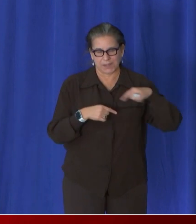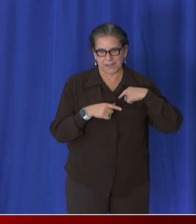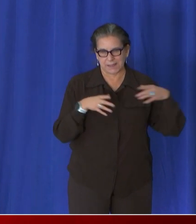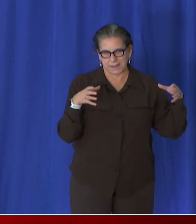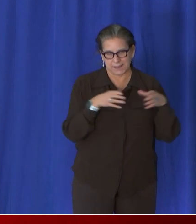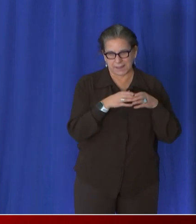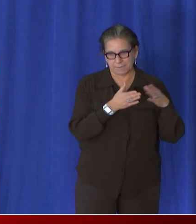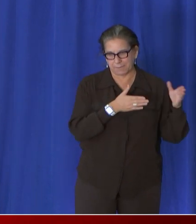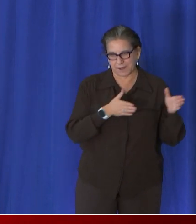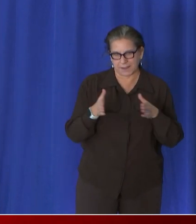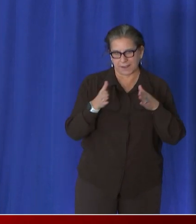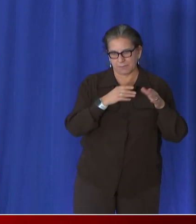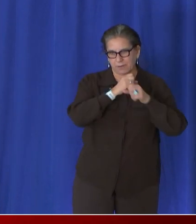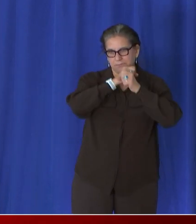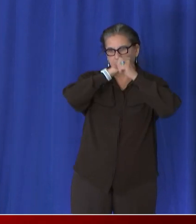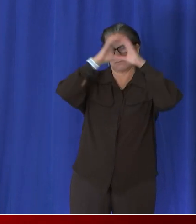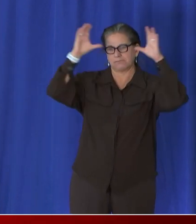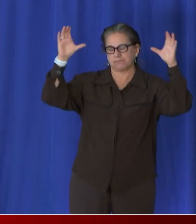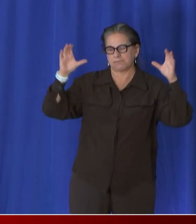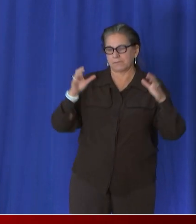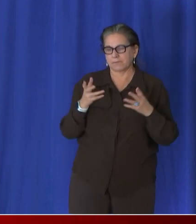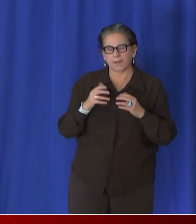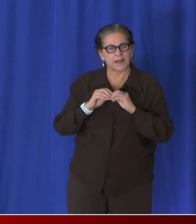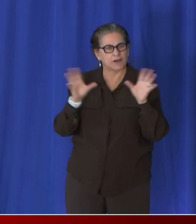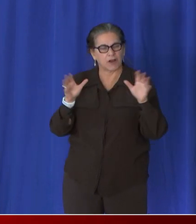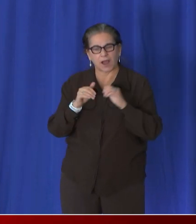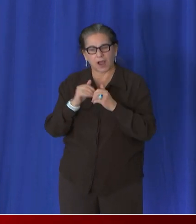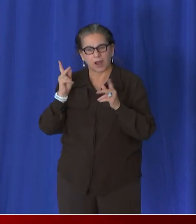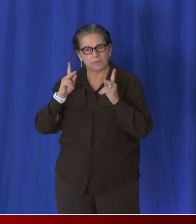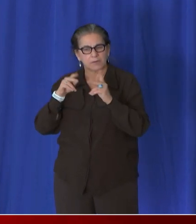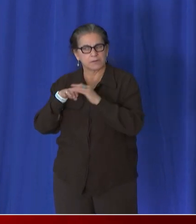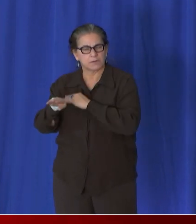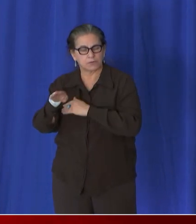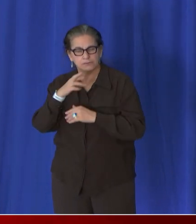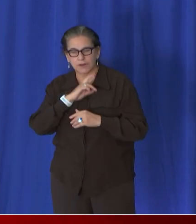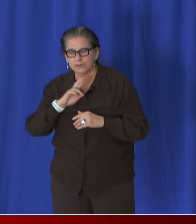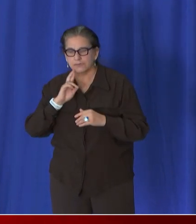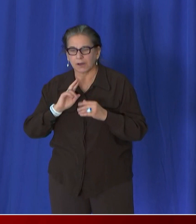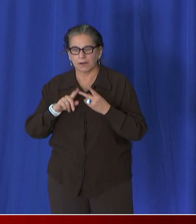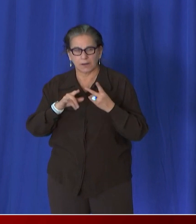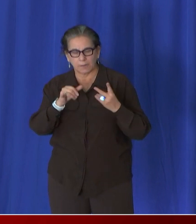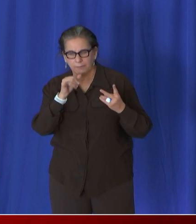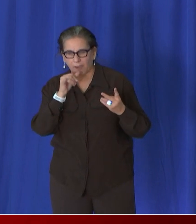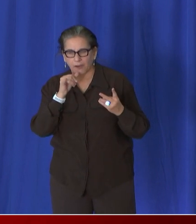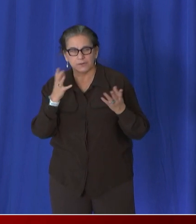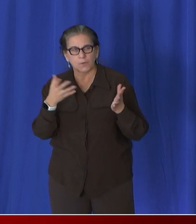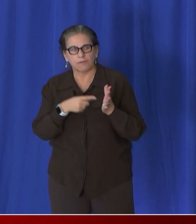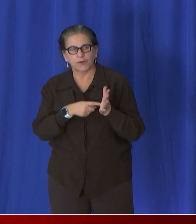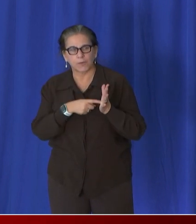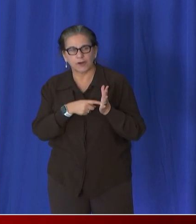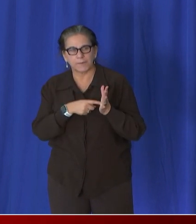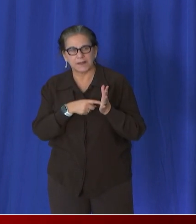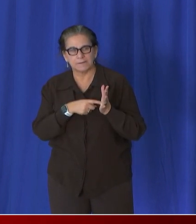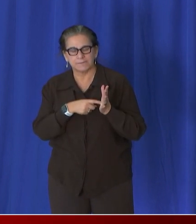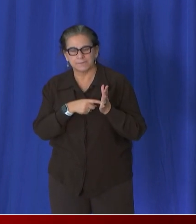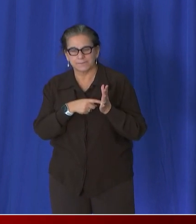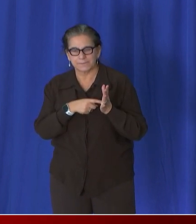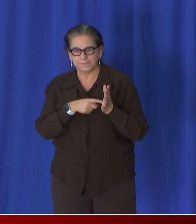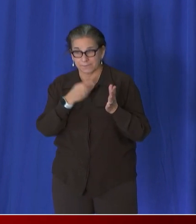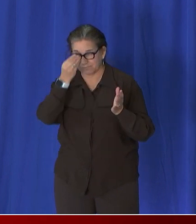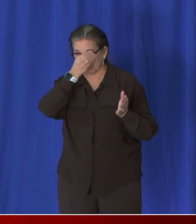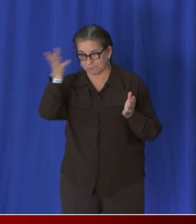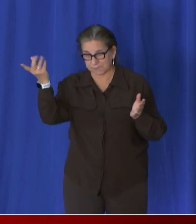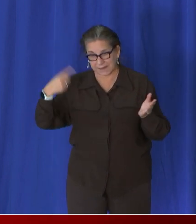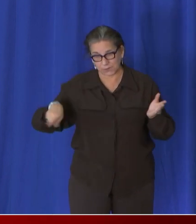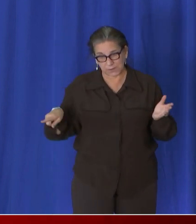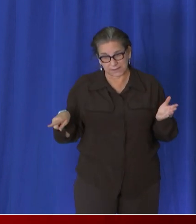for visitors, patrons, and guests to know which establishments they'll have to be vaccinated for. Simple things like signage have helped.